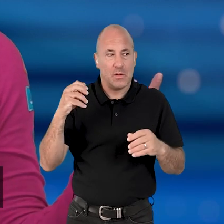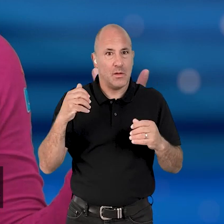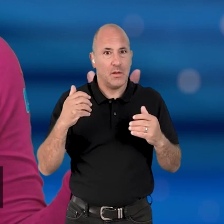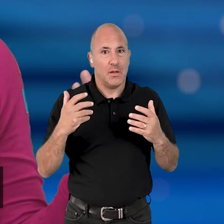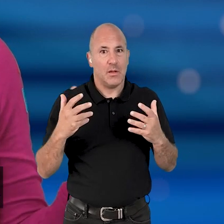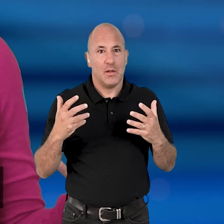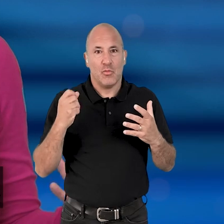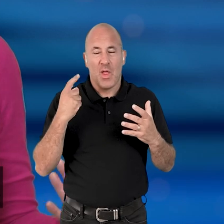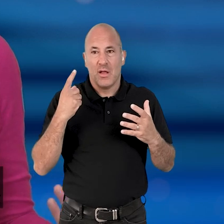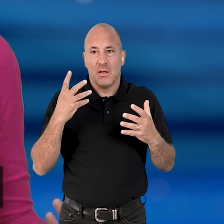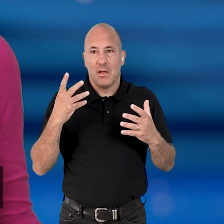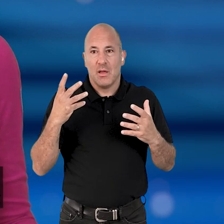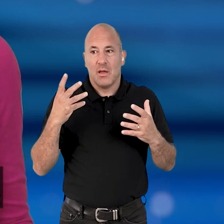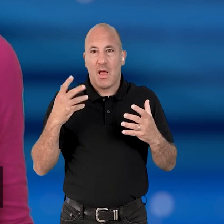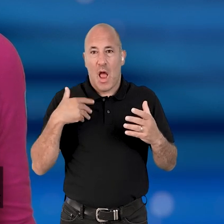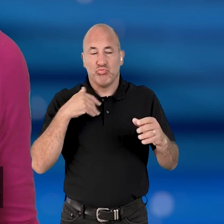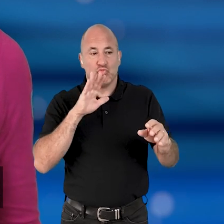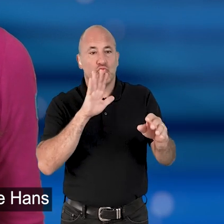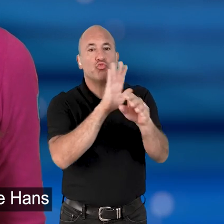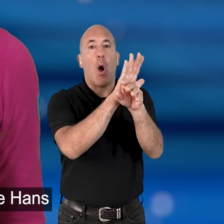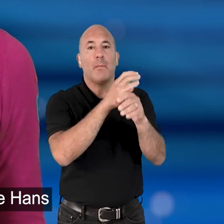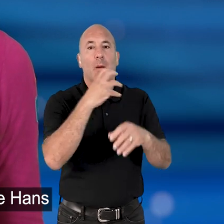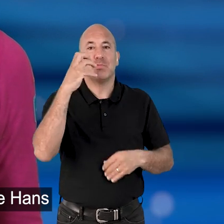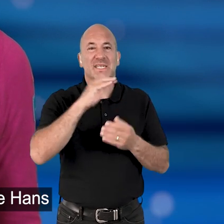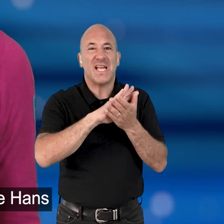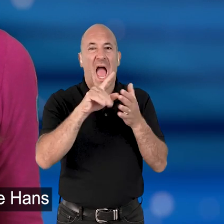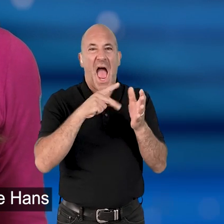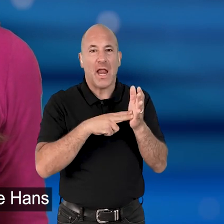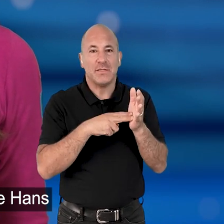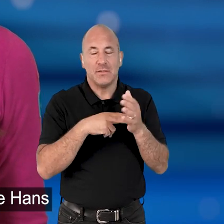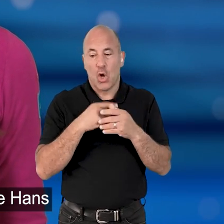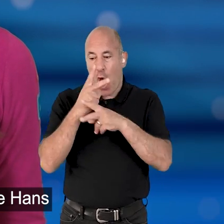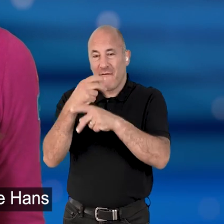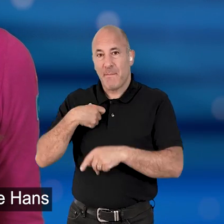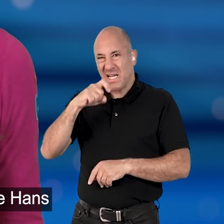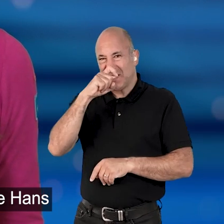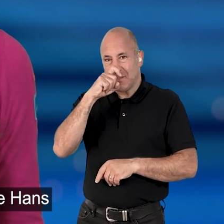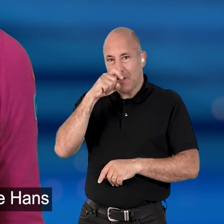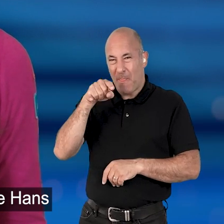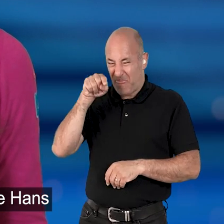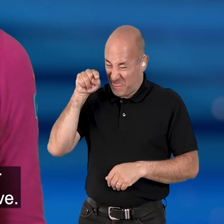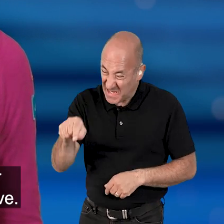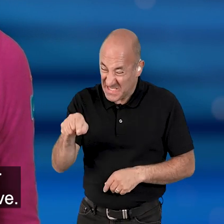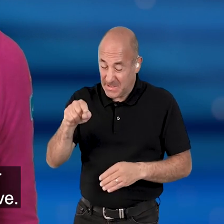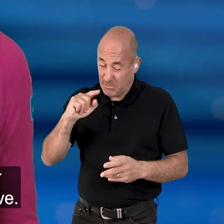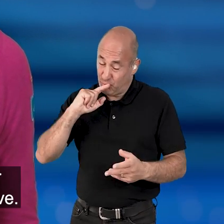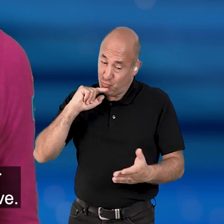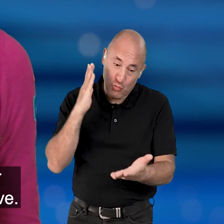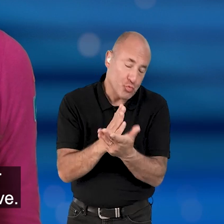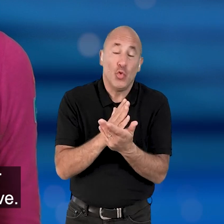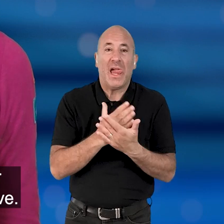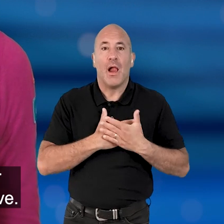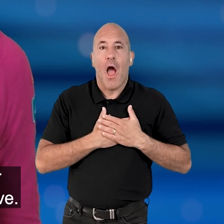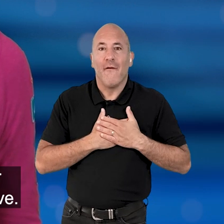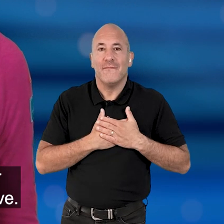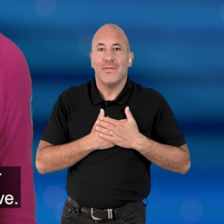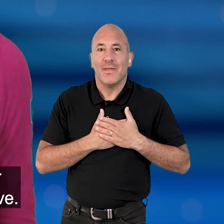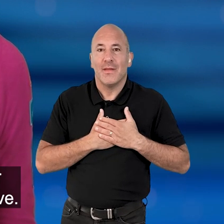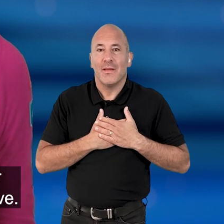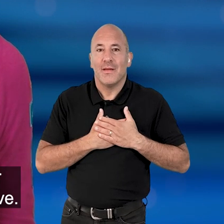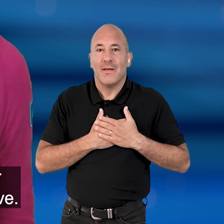As she comes back to herself, she realises that by standing in the way of Prince Hans and protecting her sister,